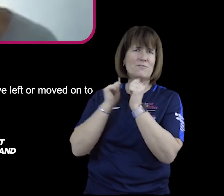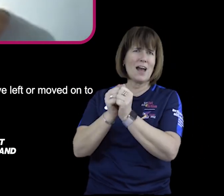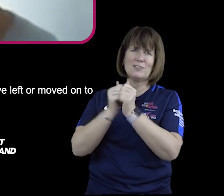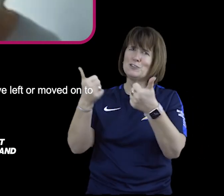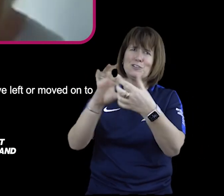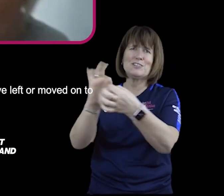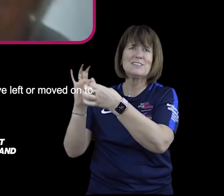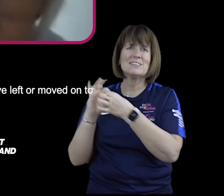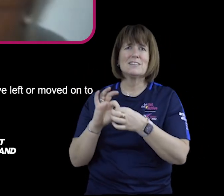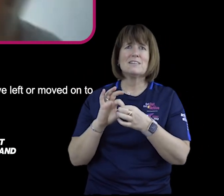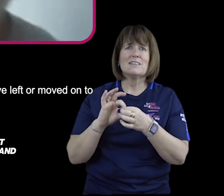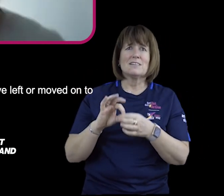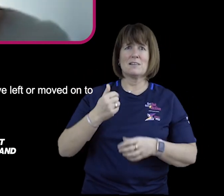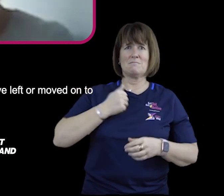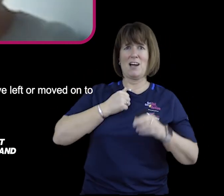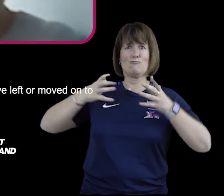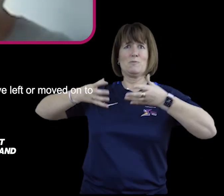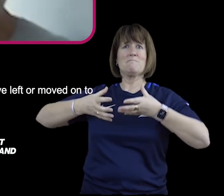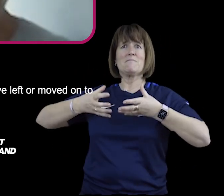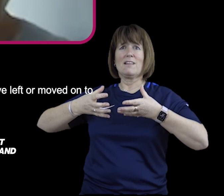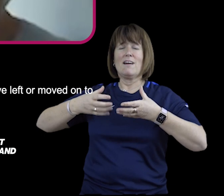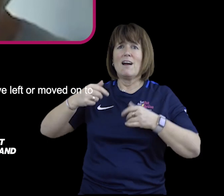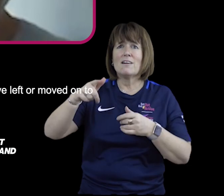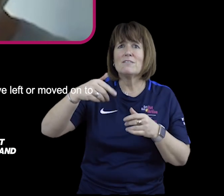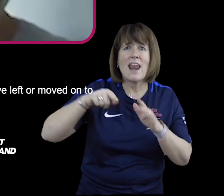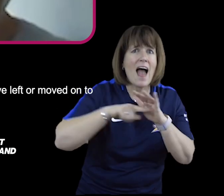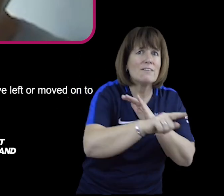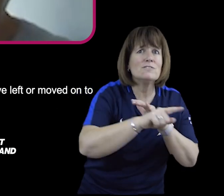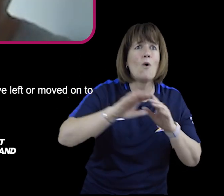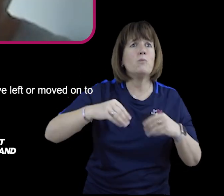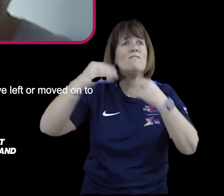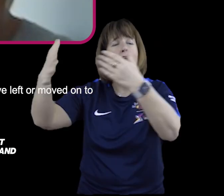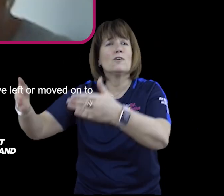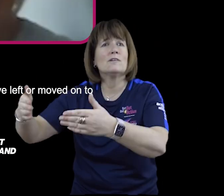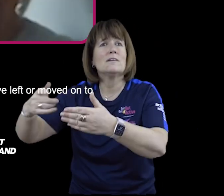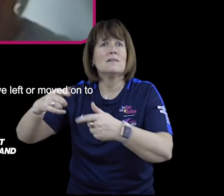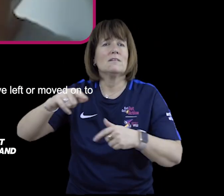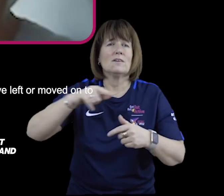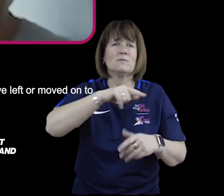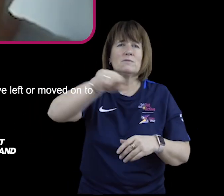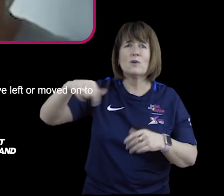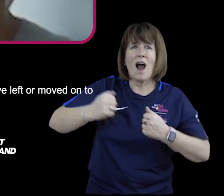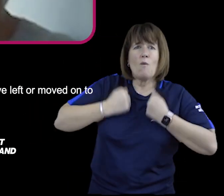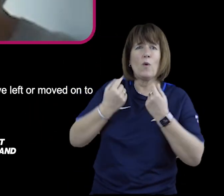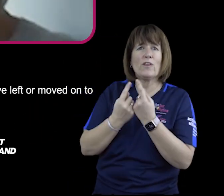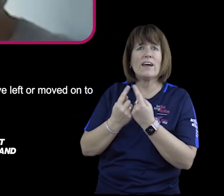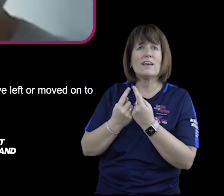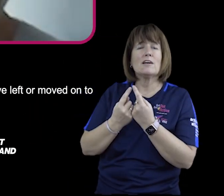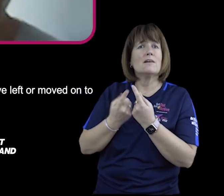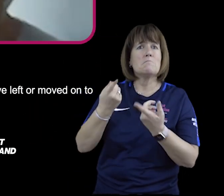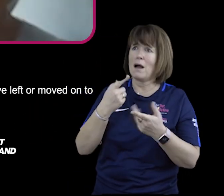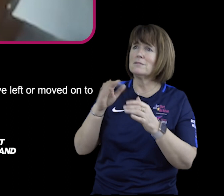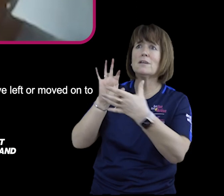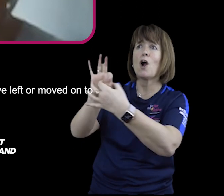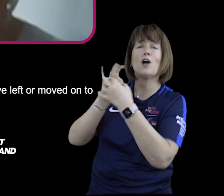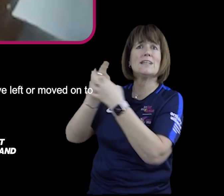mean, yeah, I do. Yeah, we are good friends. I mean, even the people in my group, I mean, even if they've left or they've gone to do their own, moved on to another group